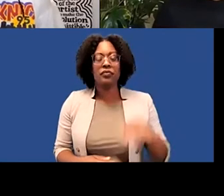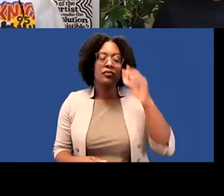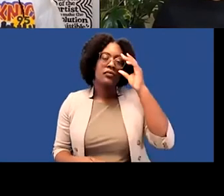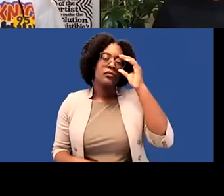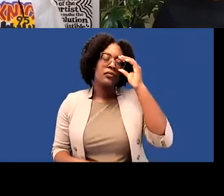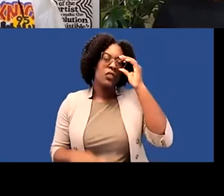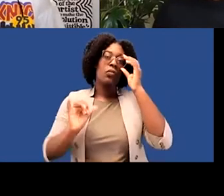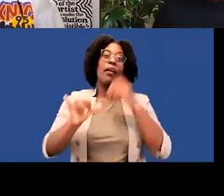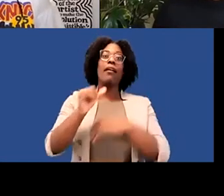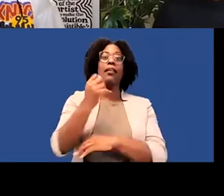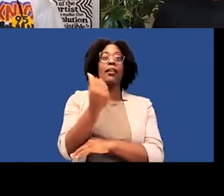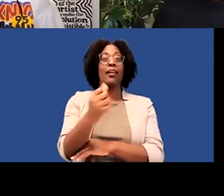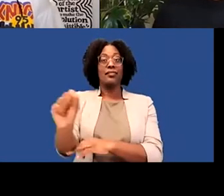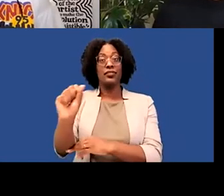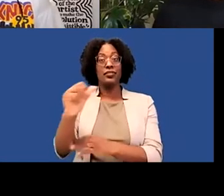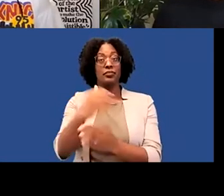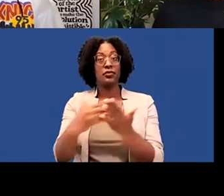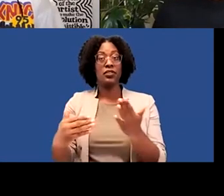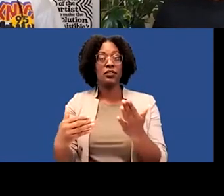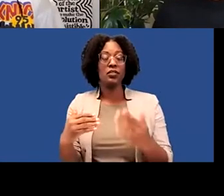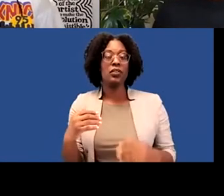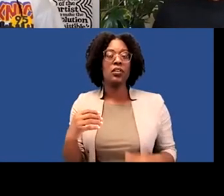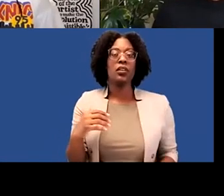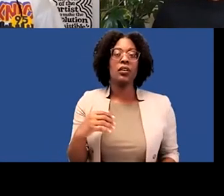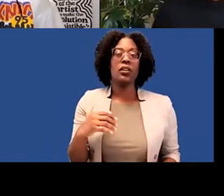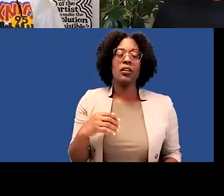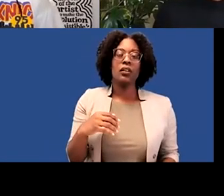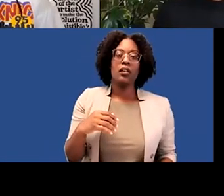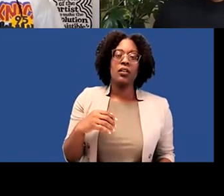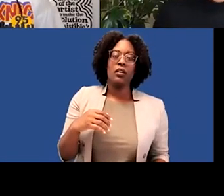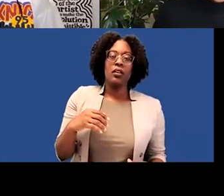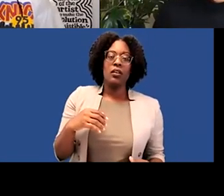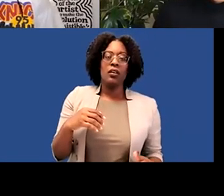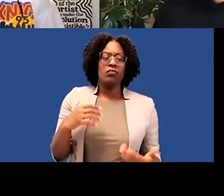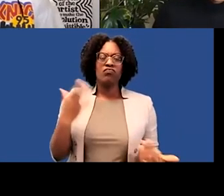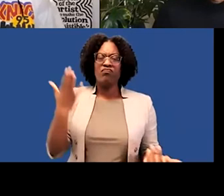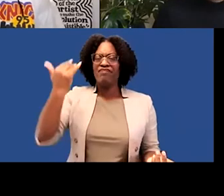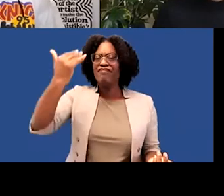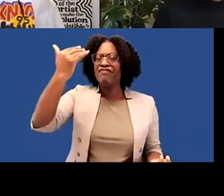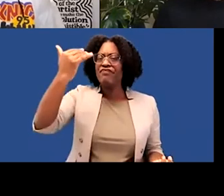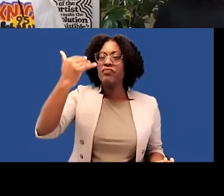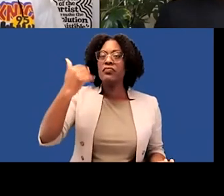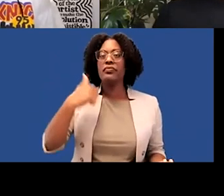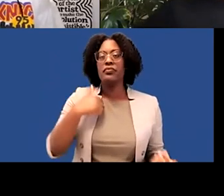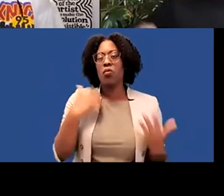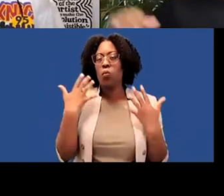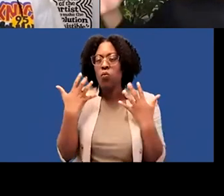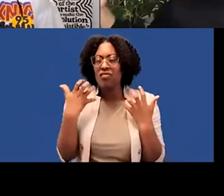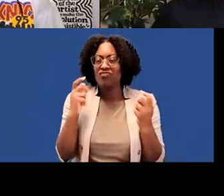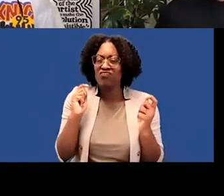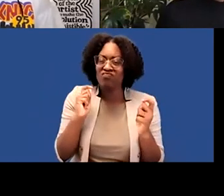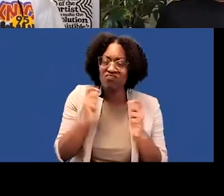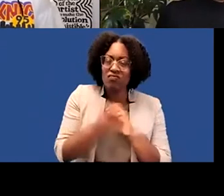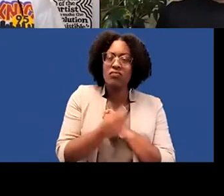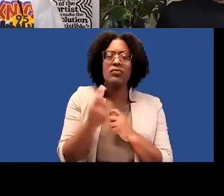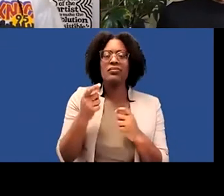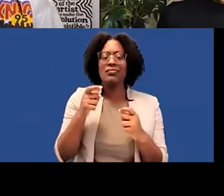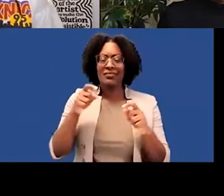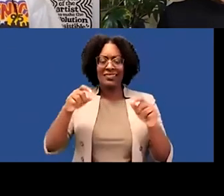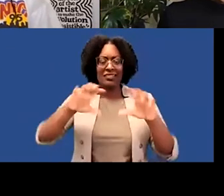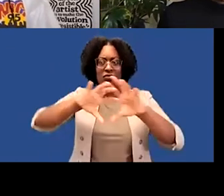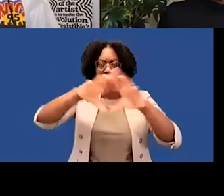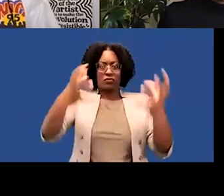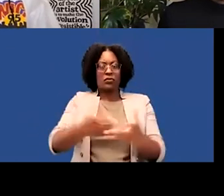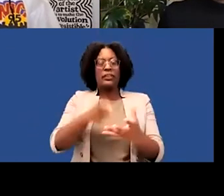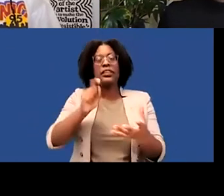piece comes from wanting things to be different for the next people